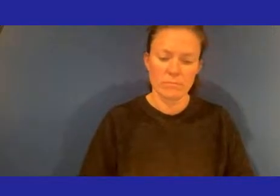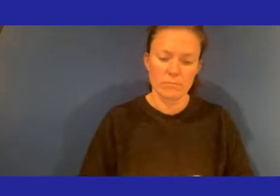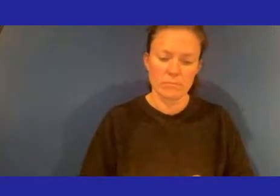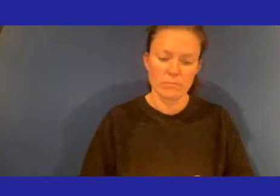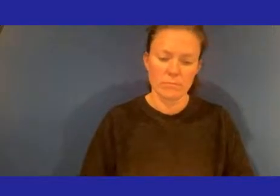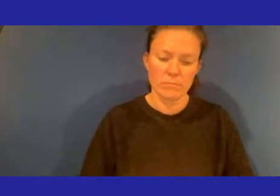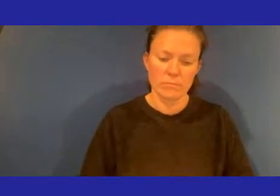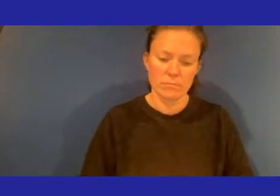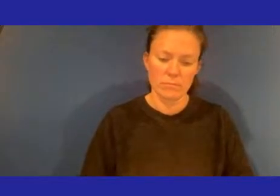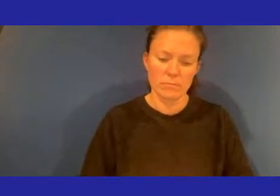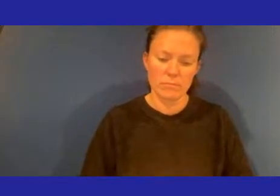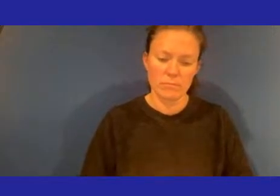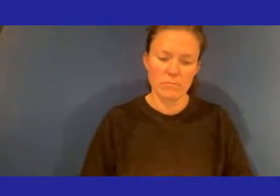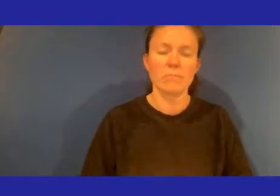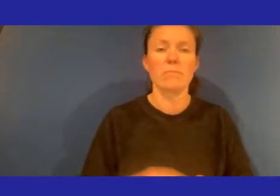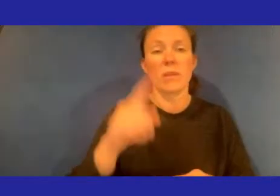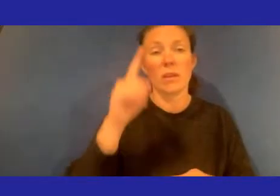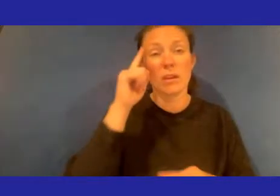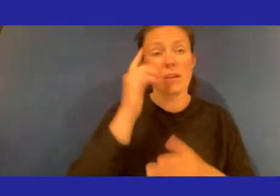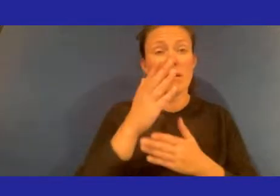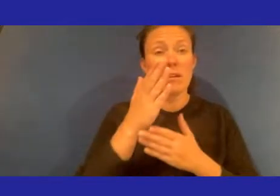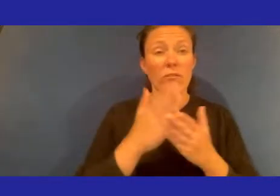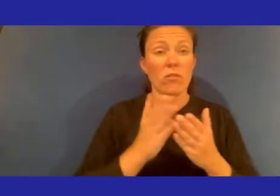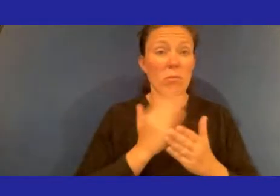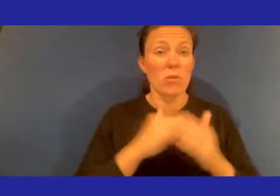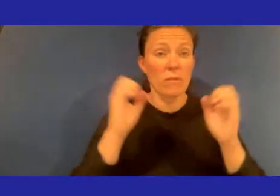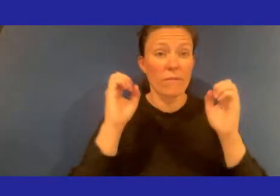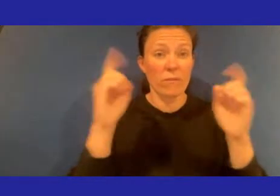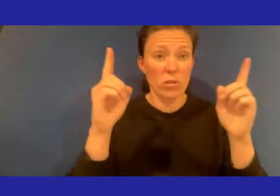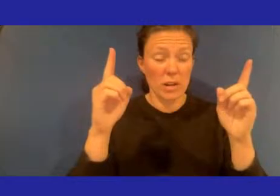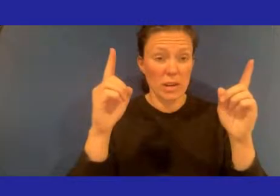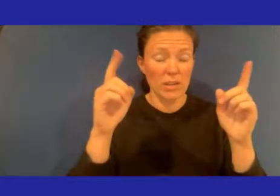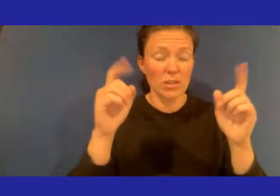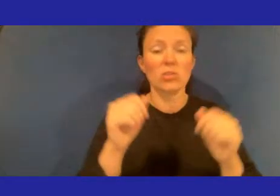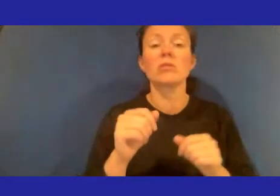Next, as part of our education and capacity building, we've